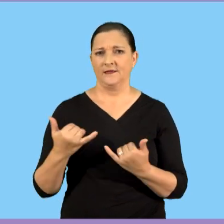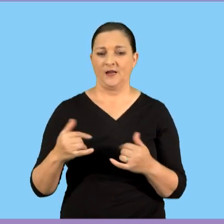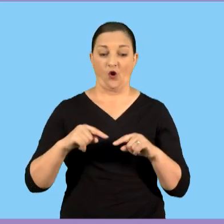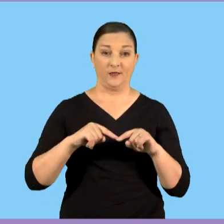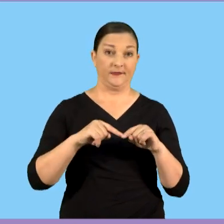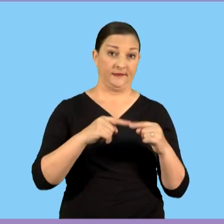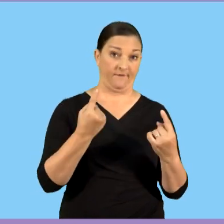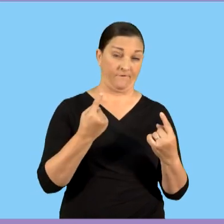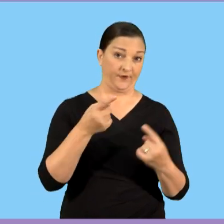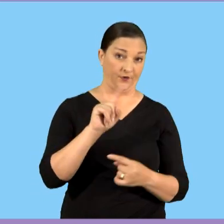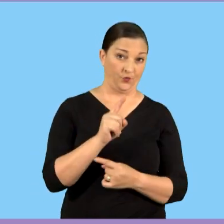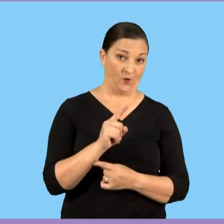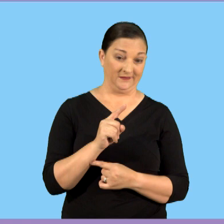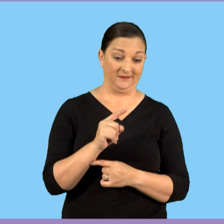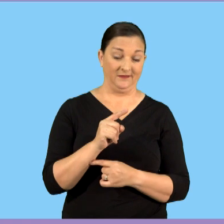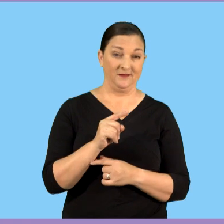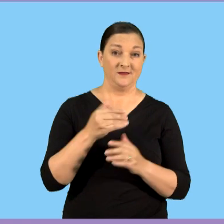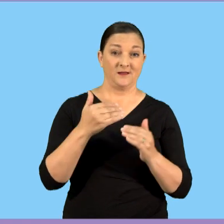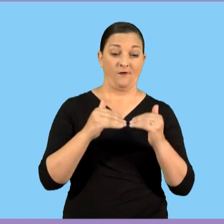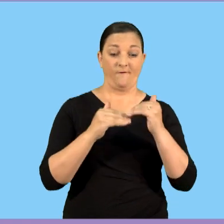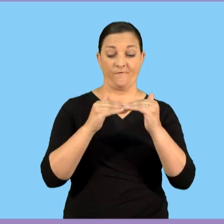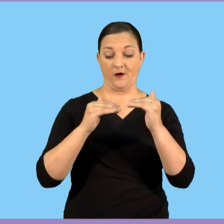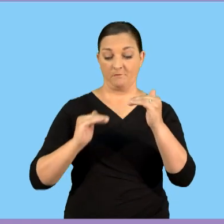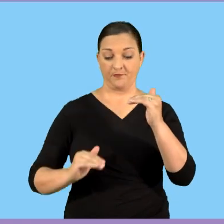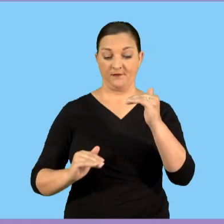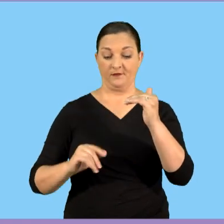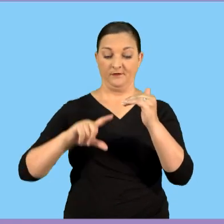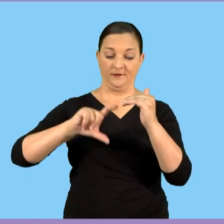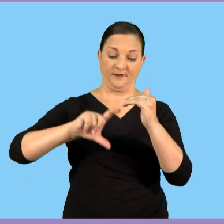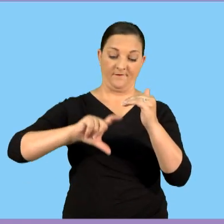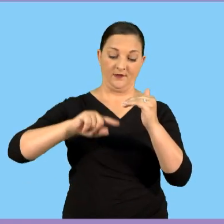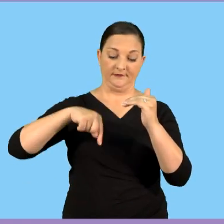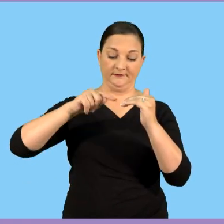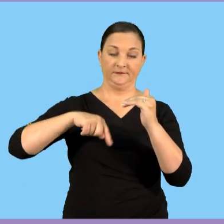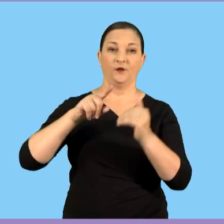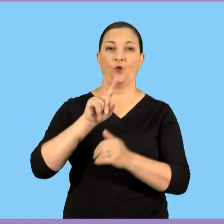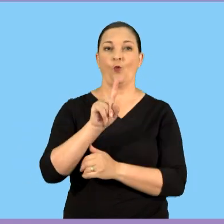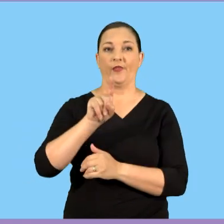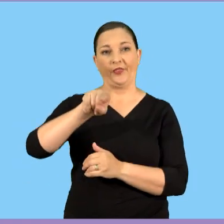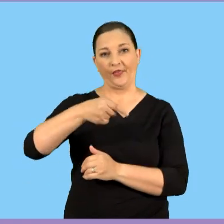1,400 meters. That means that the difference in these depths is going to be